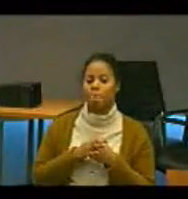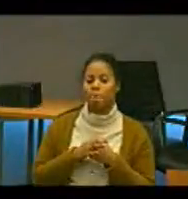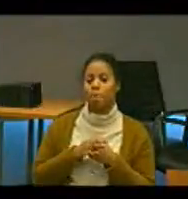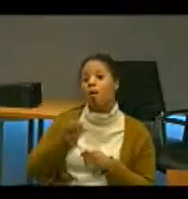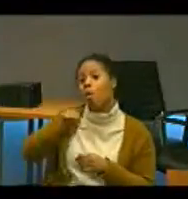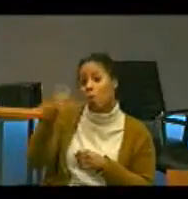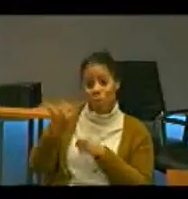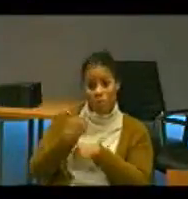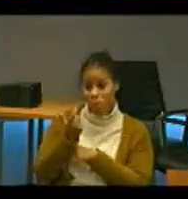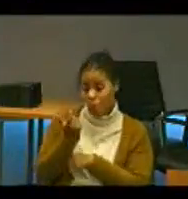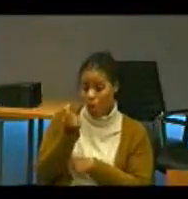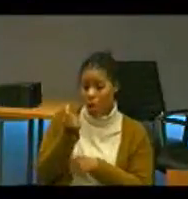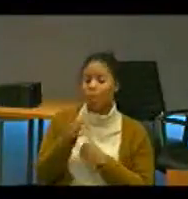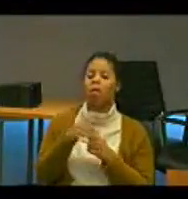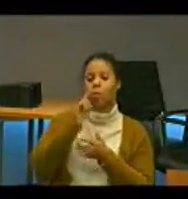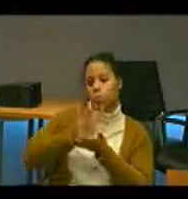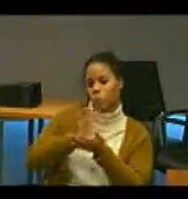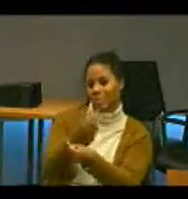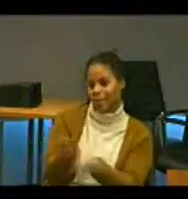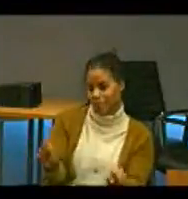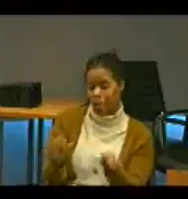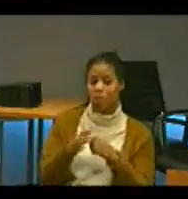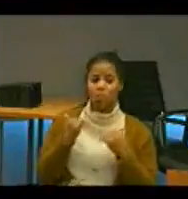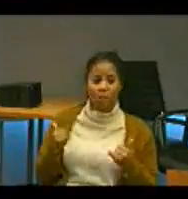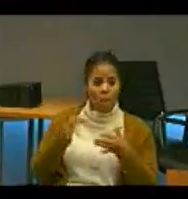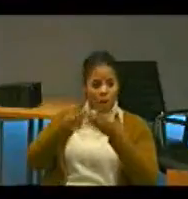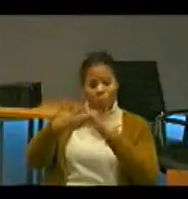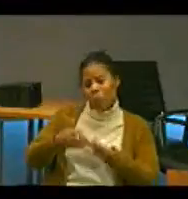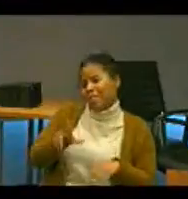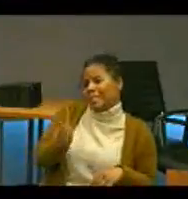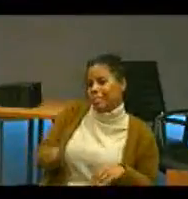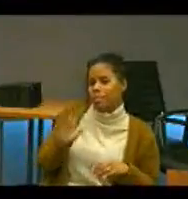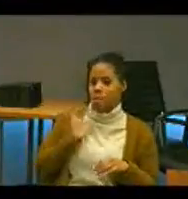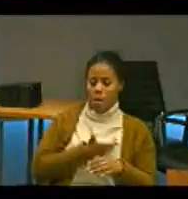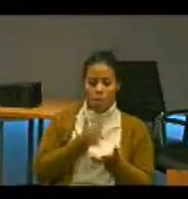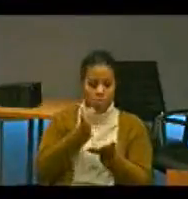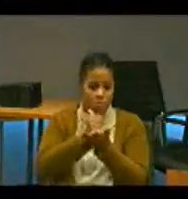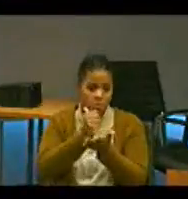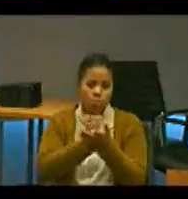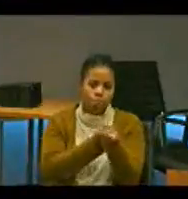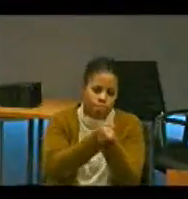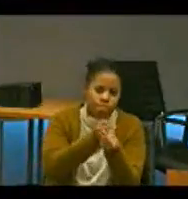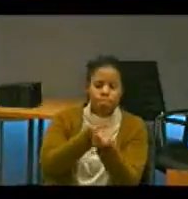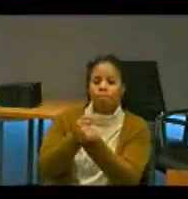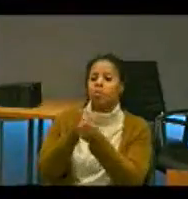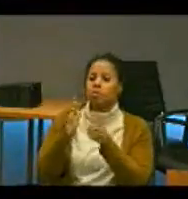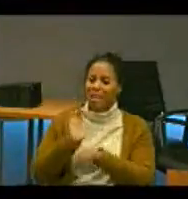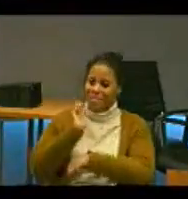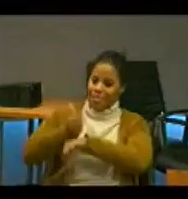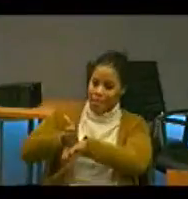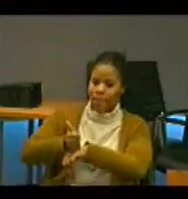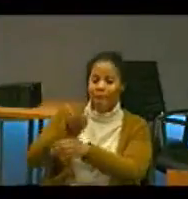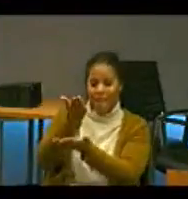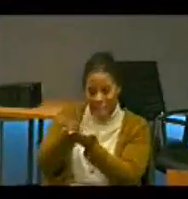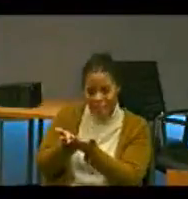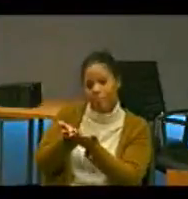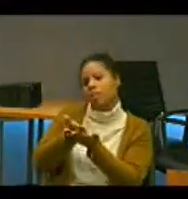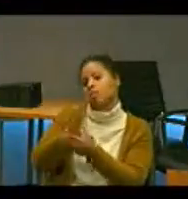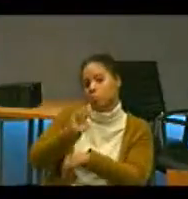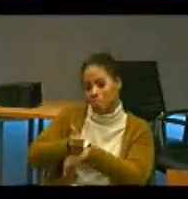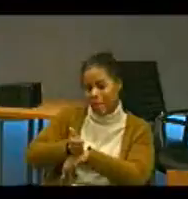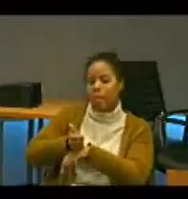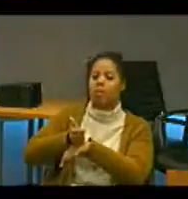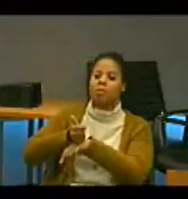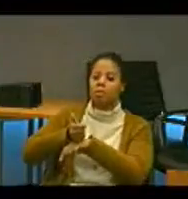safety. At a time when communities need our assistance to identify and implement evidence-based practices that prevent conflicts before